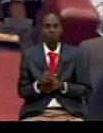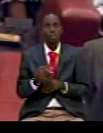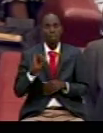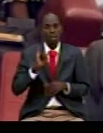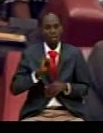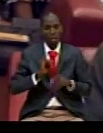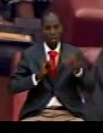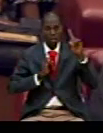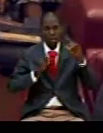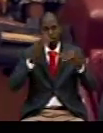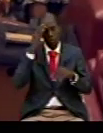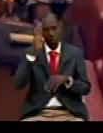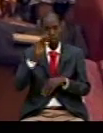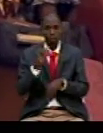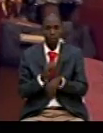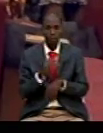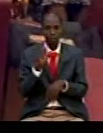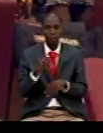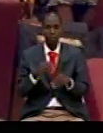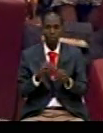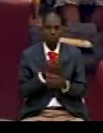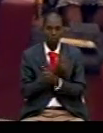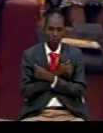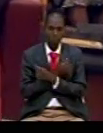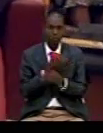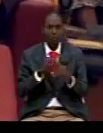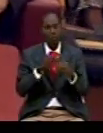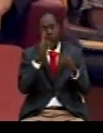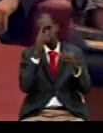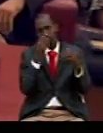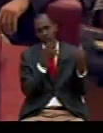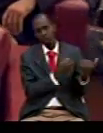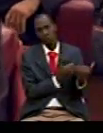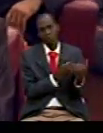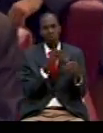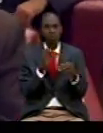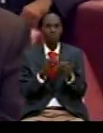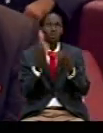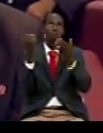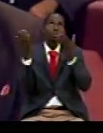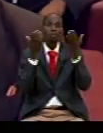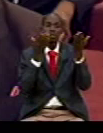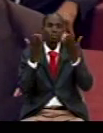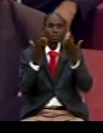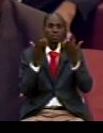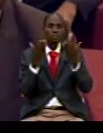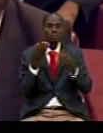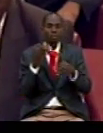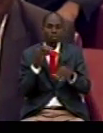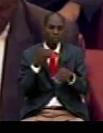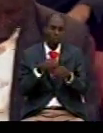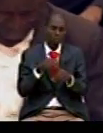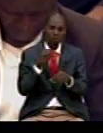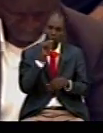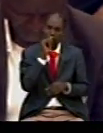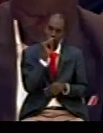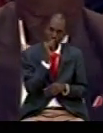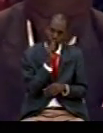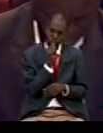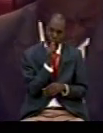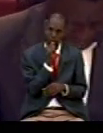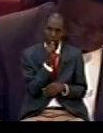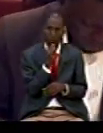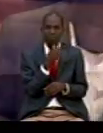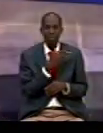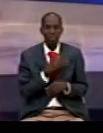thy works and charity and faith and service and thy patience and